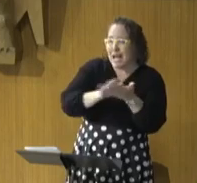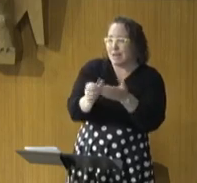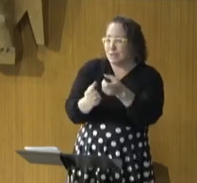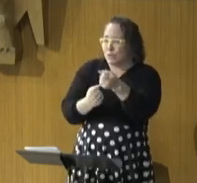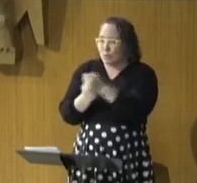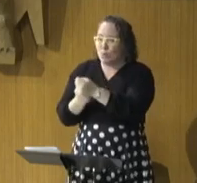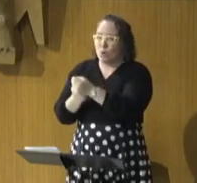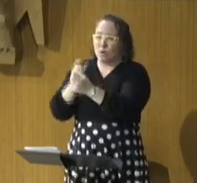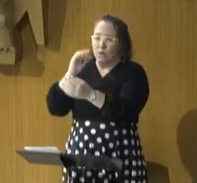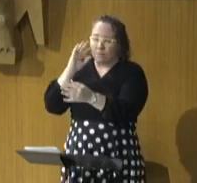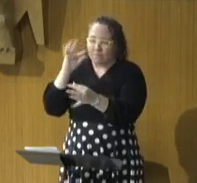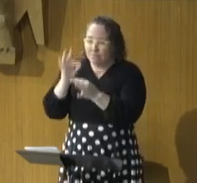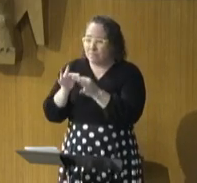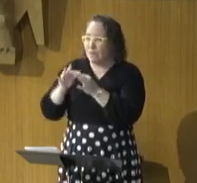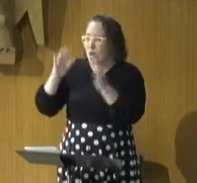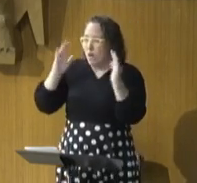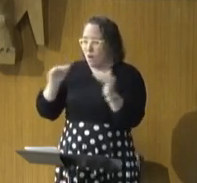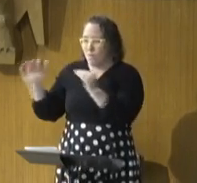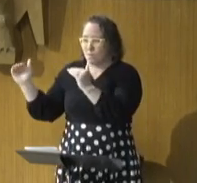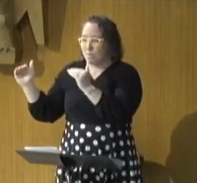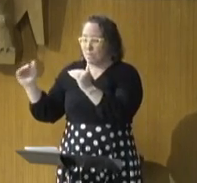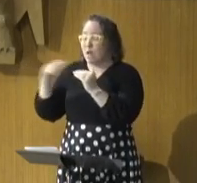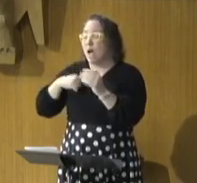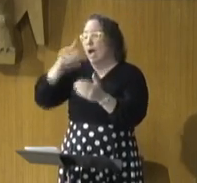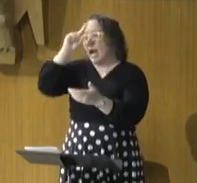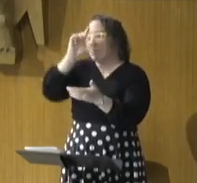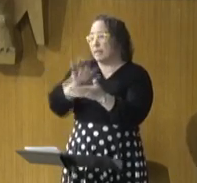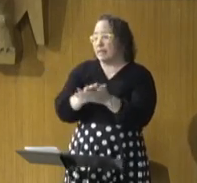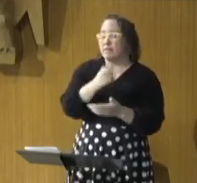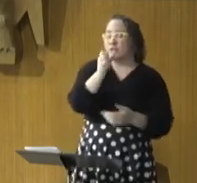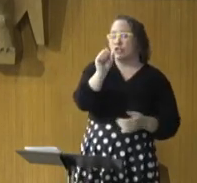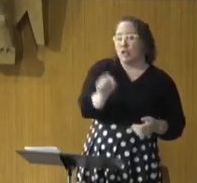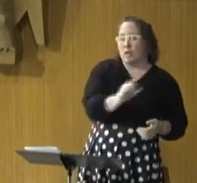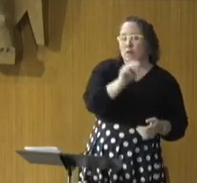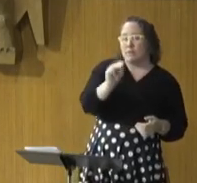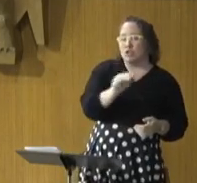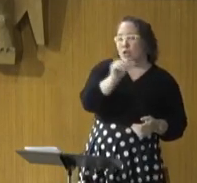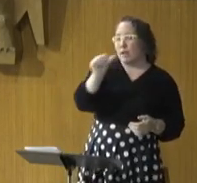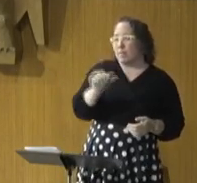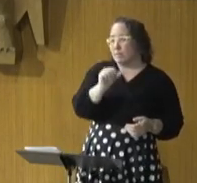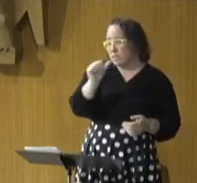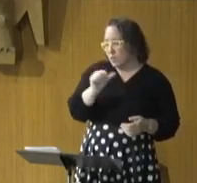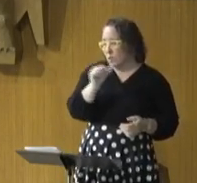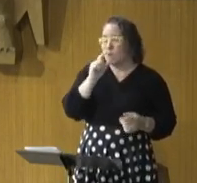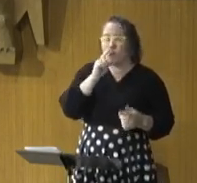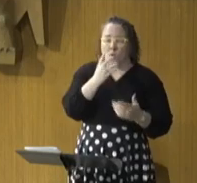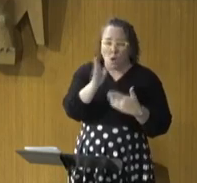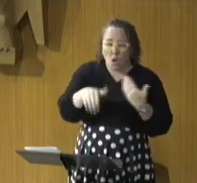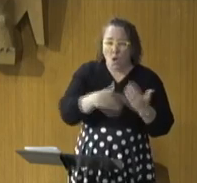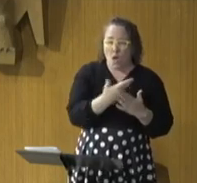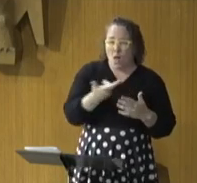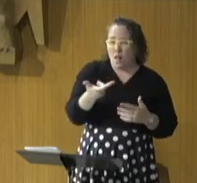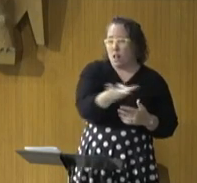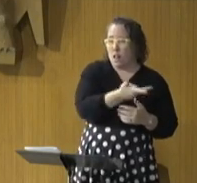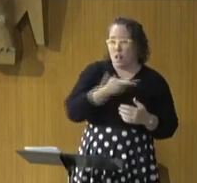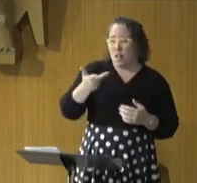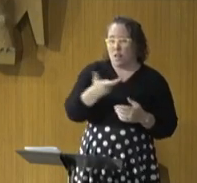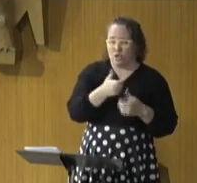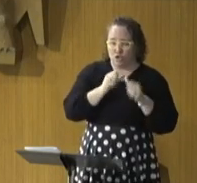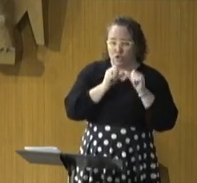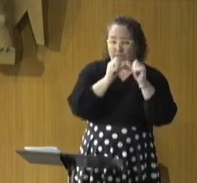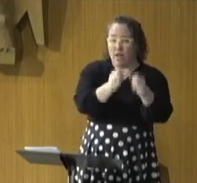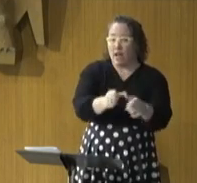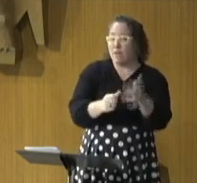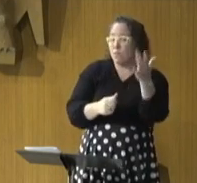one another. I believe that Shadrach and Meshach and Abednego survived their encounter with the furnace